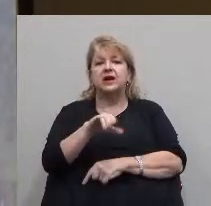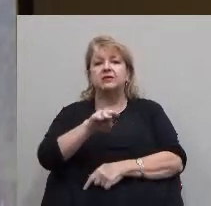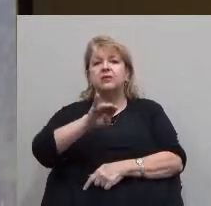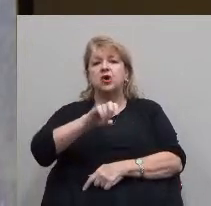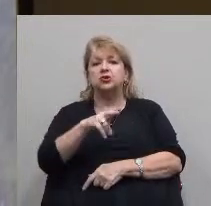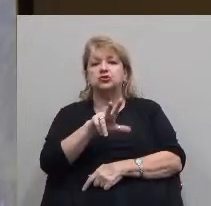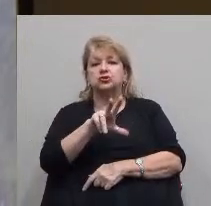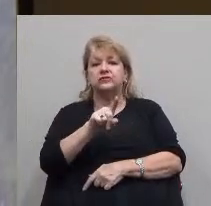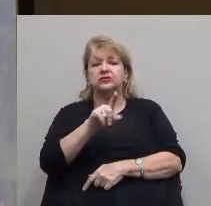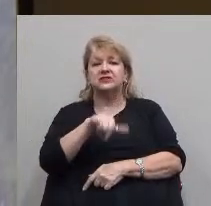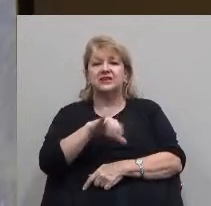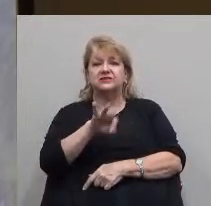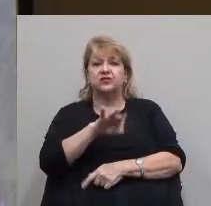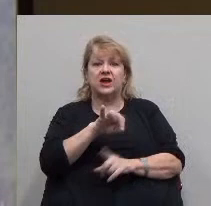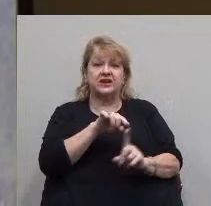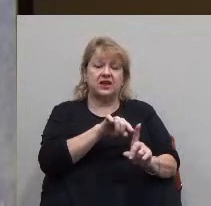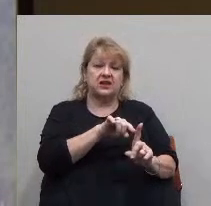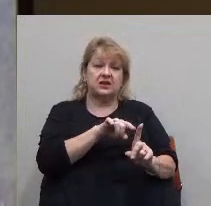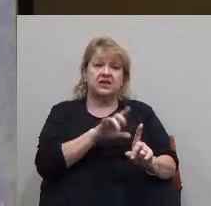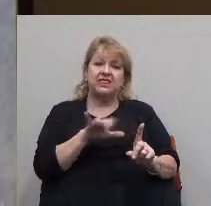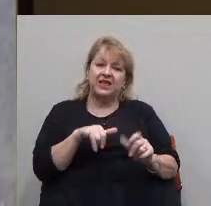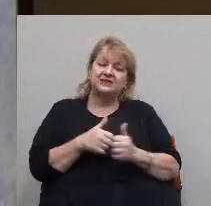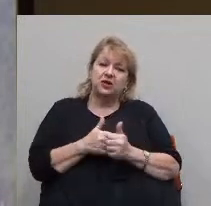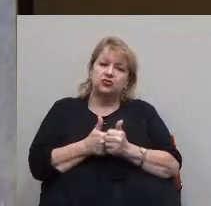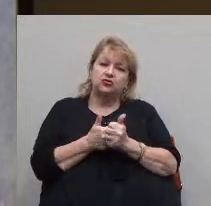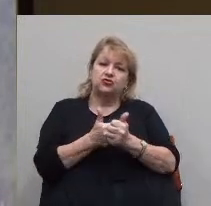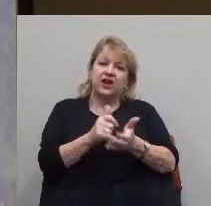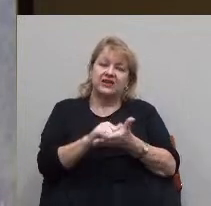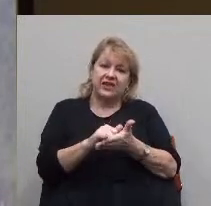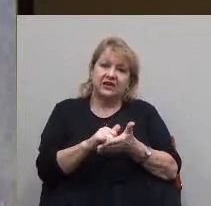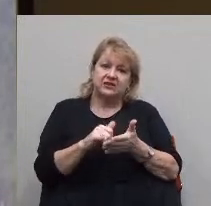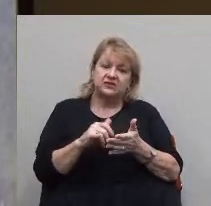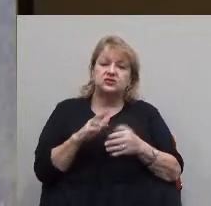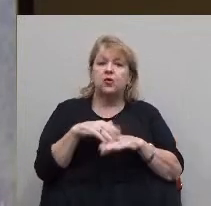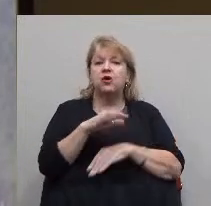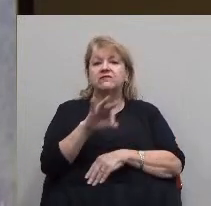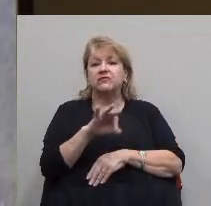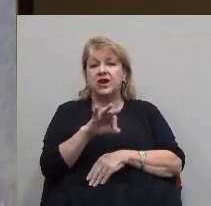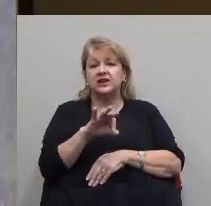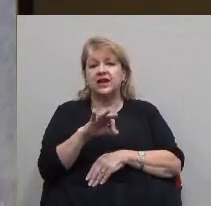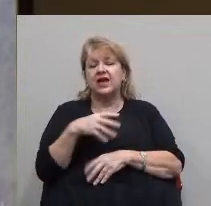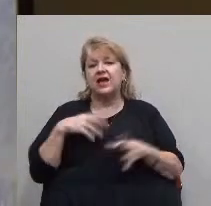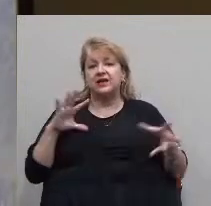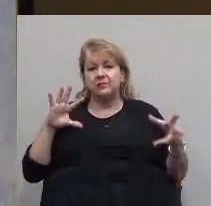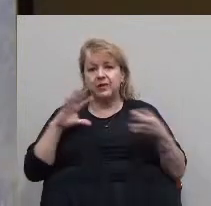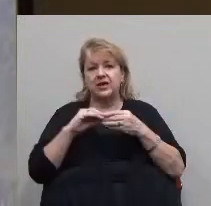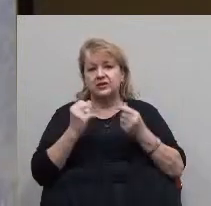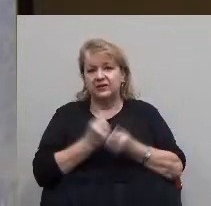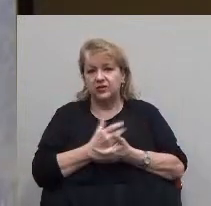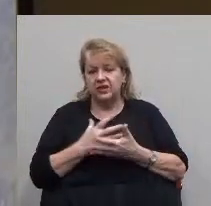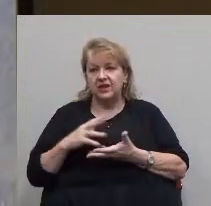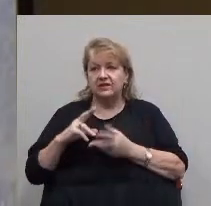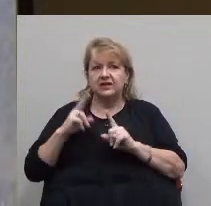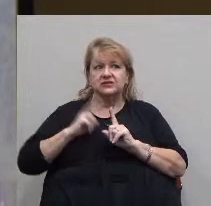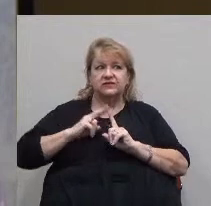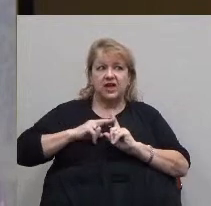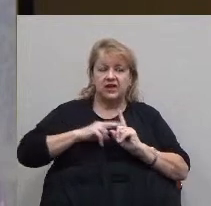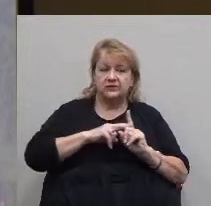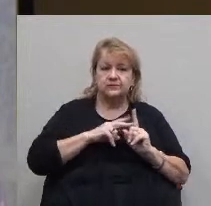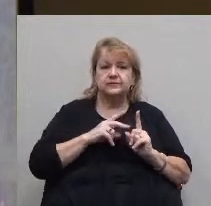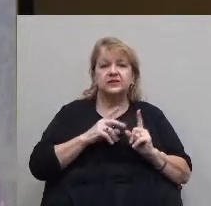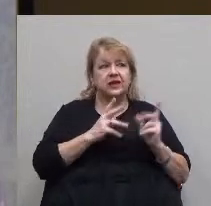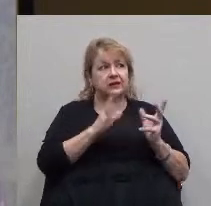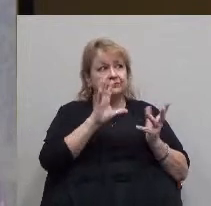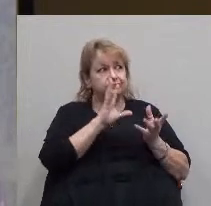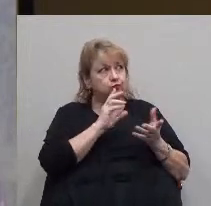which was on Friday. So that's how you have your tracker today. So on Friday, I compiled everything that was filed, and you have the most